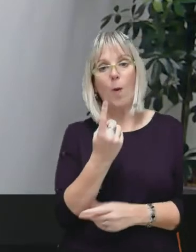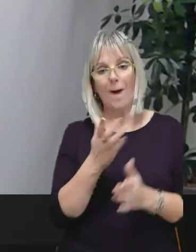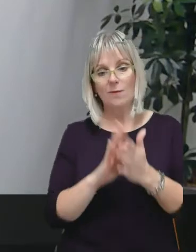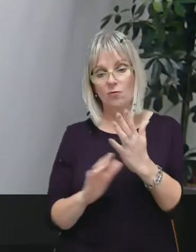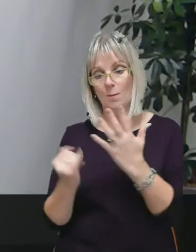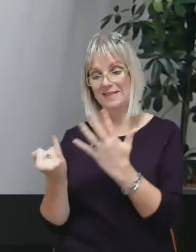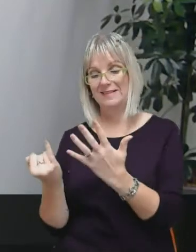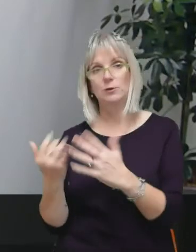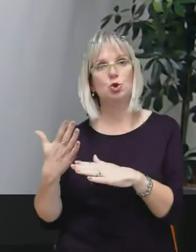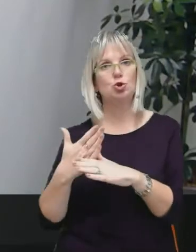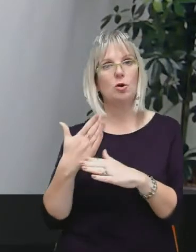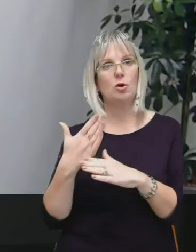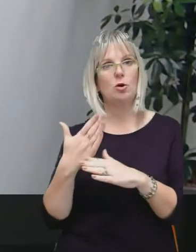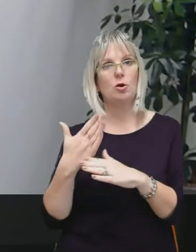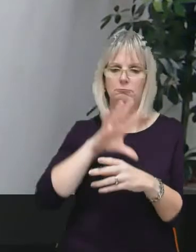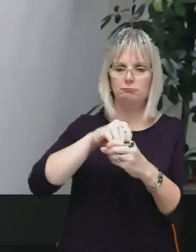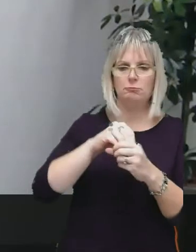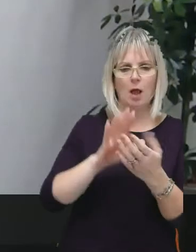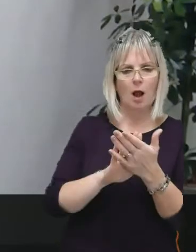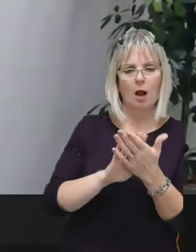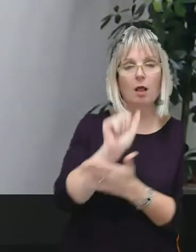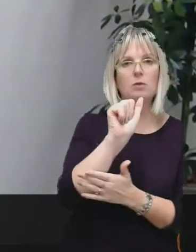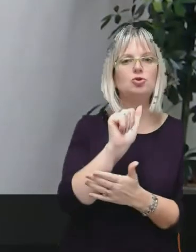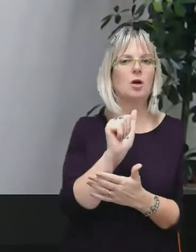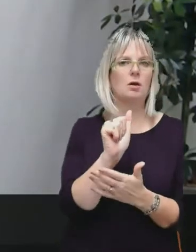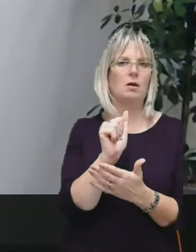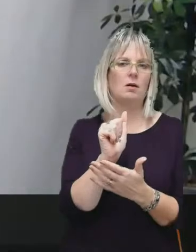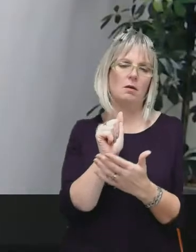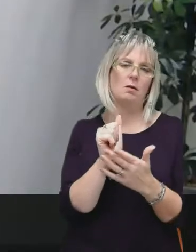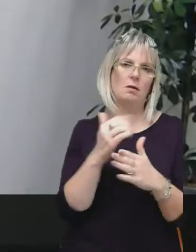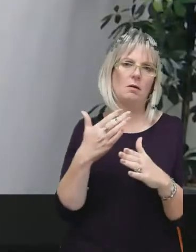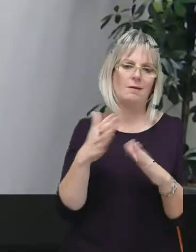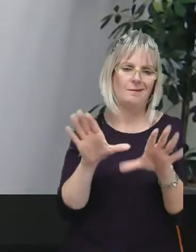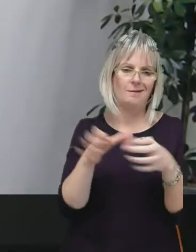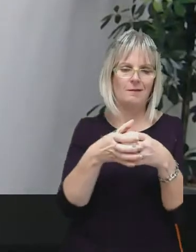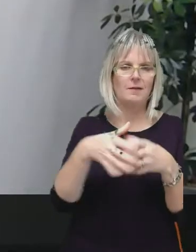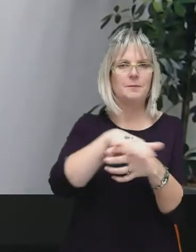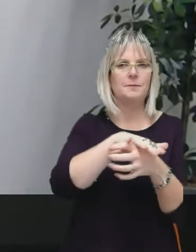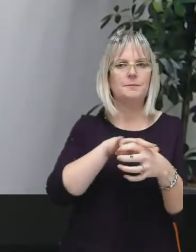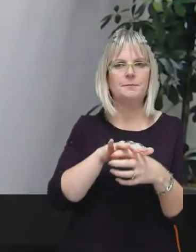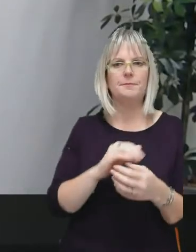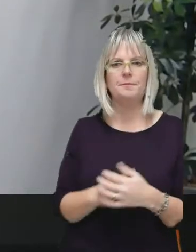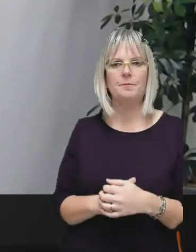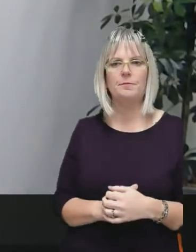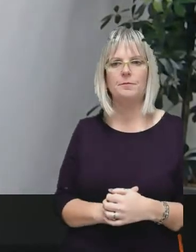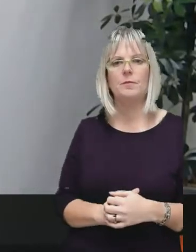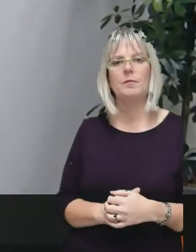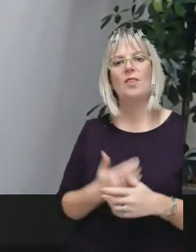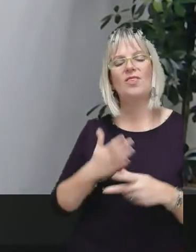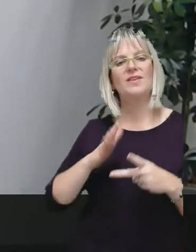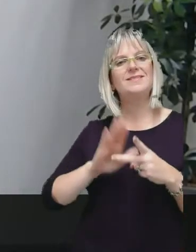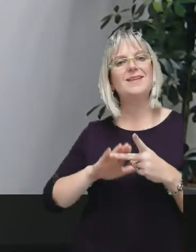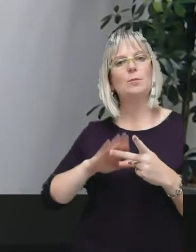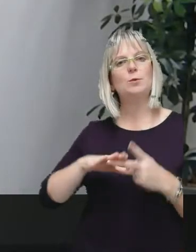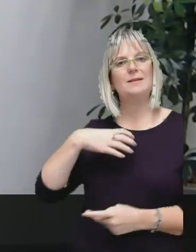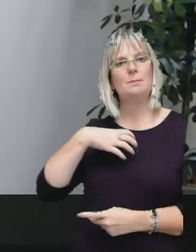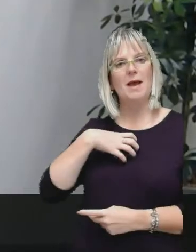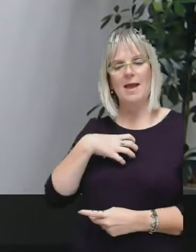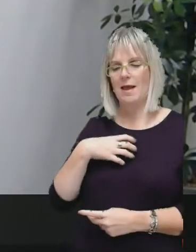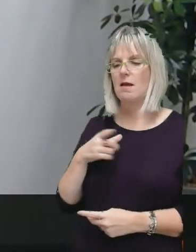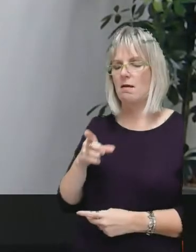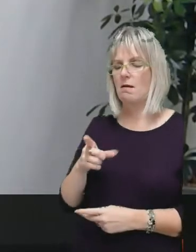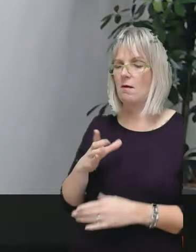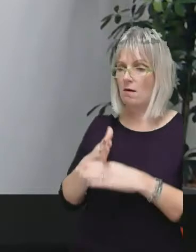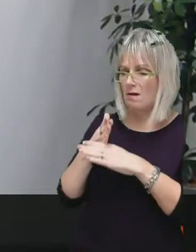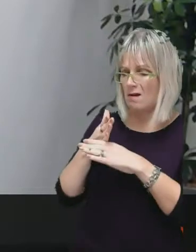The Deputy Mayor for Culture, Justine Simons, but also the Knights Czar, Amy LeMay, have been working incredibly hard before the pandemic and during the pandemic